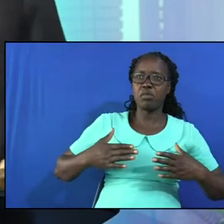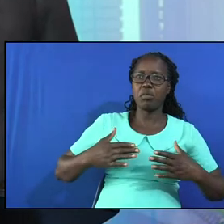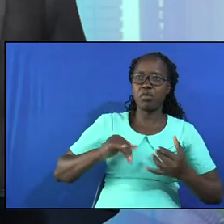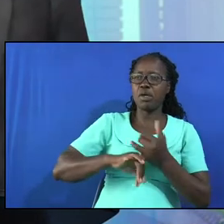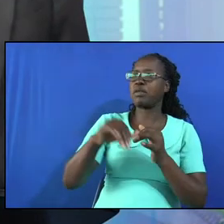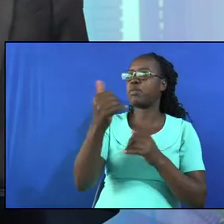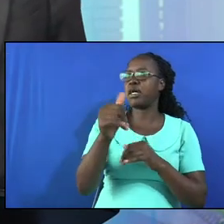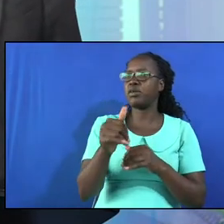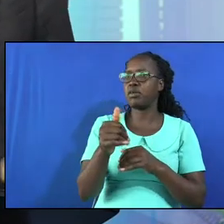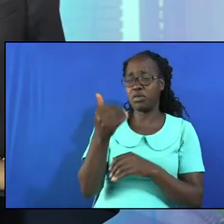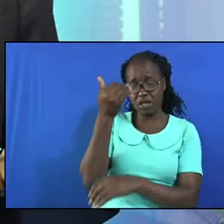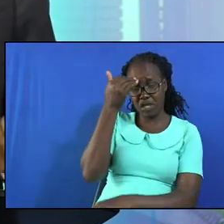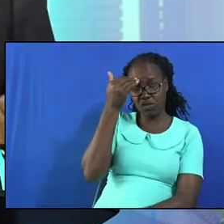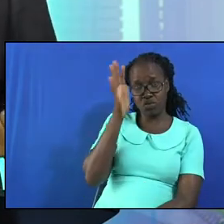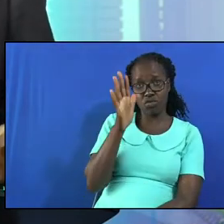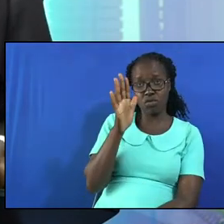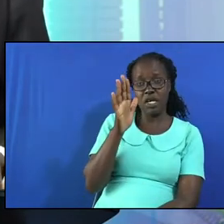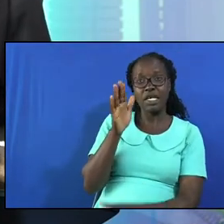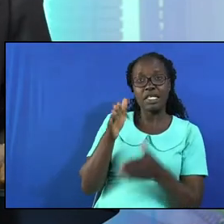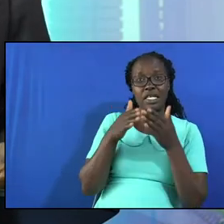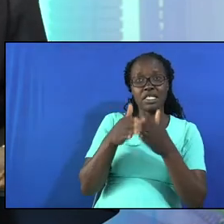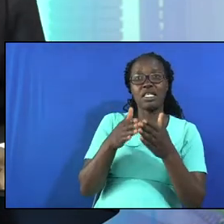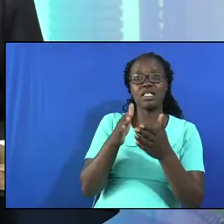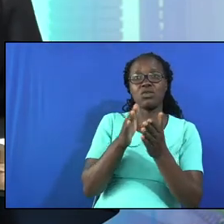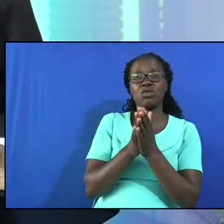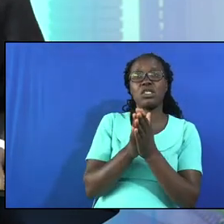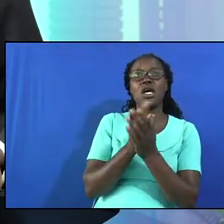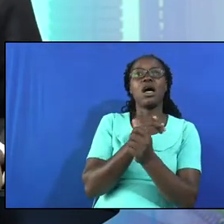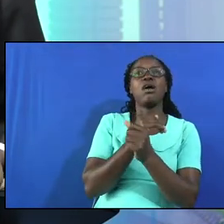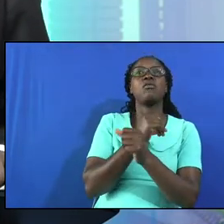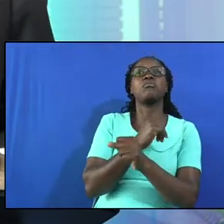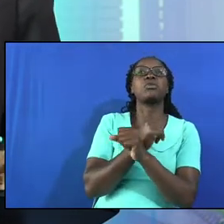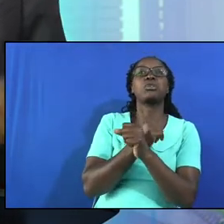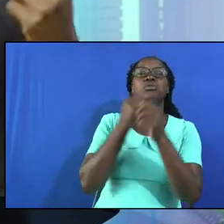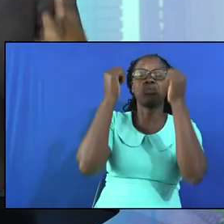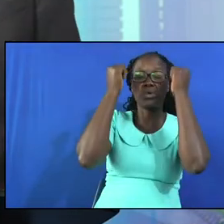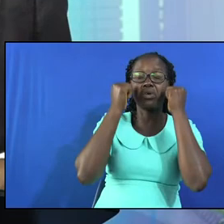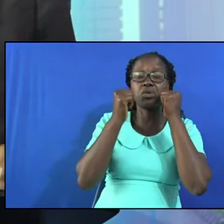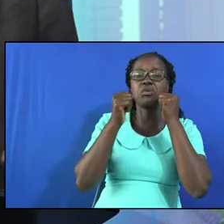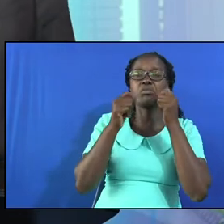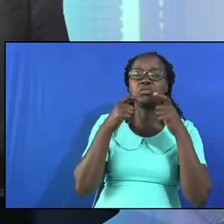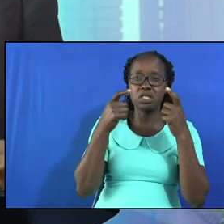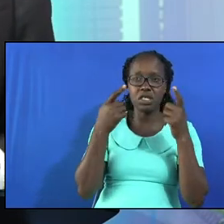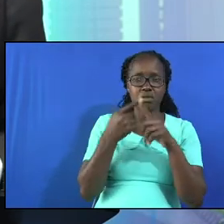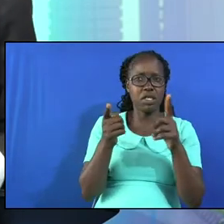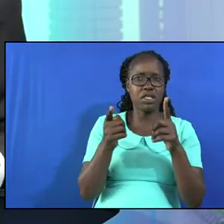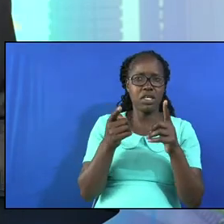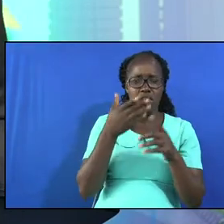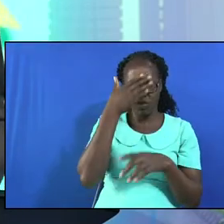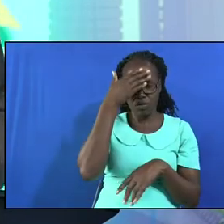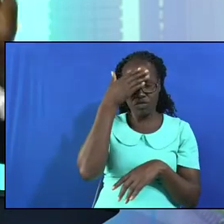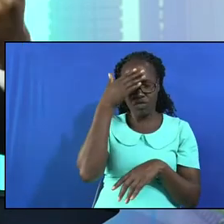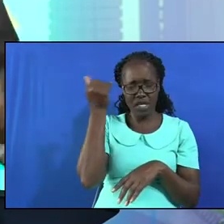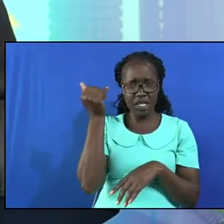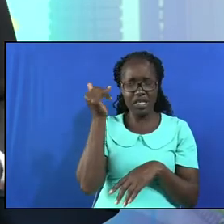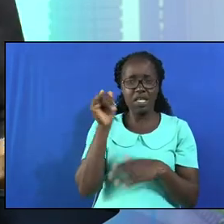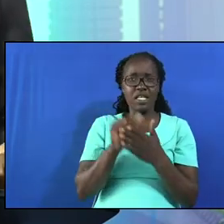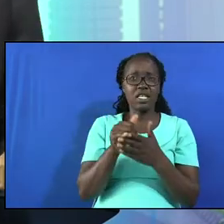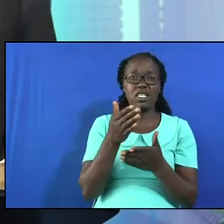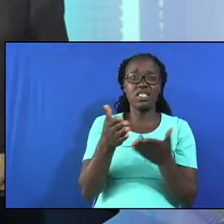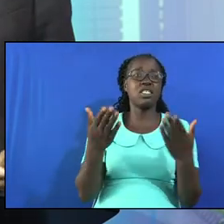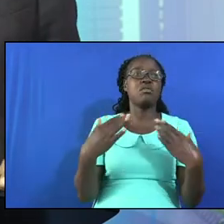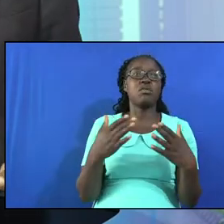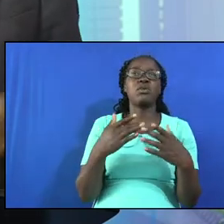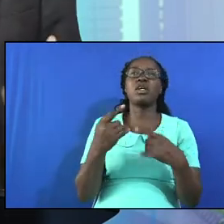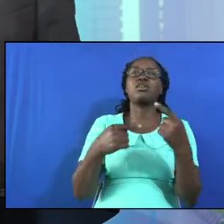know that sex, even with the protection, is sin, but because we forget that actually these